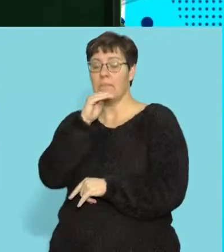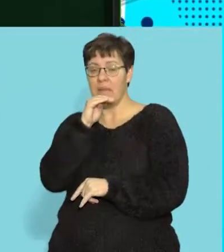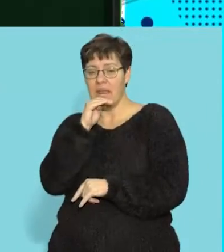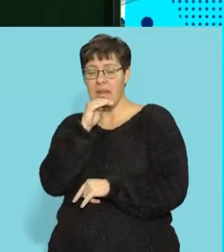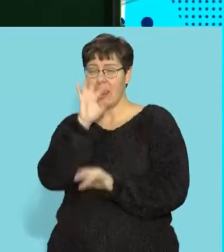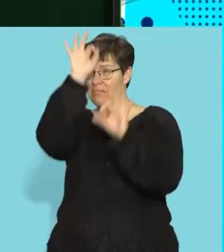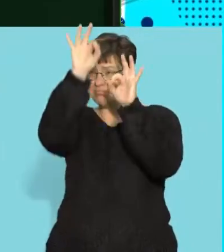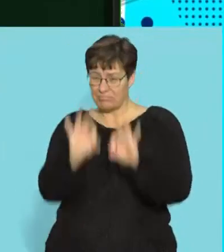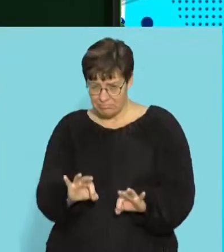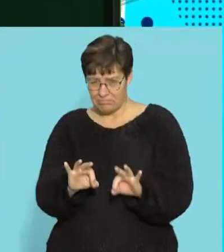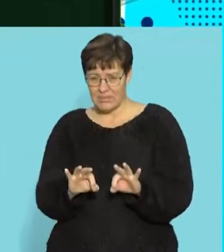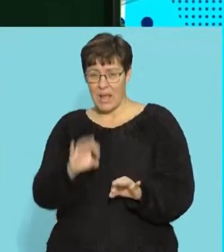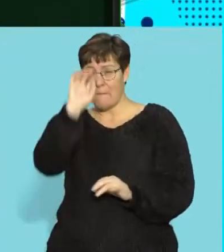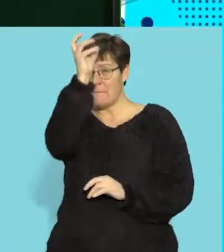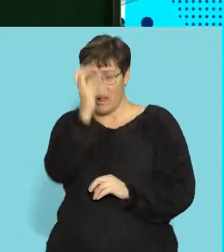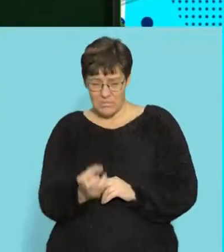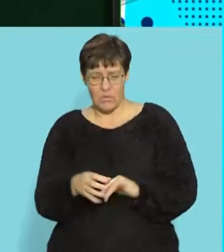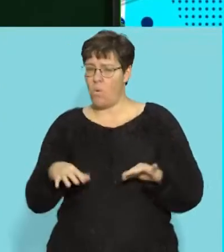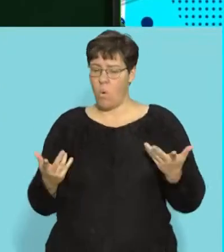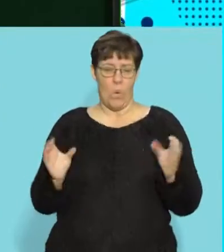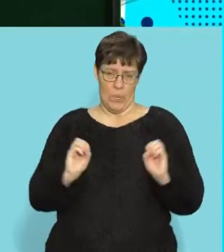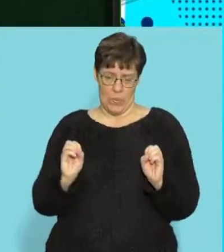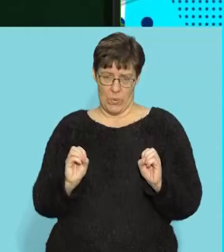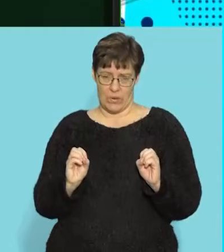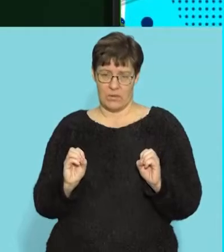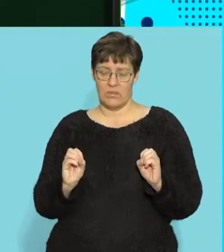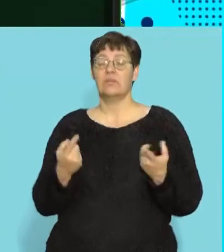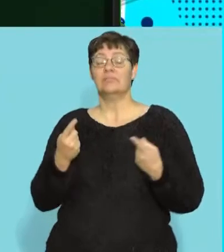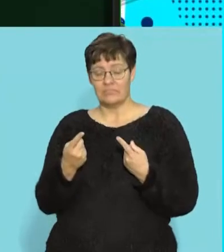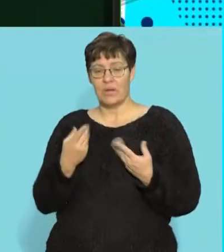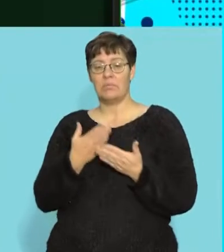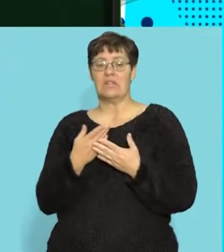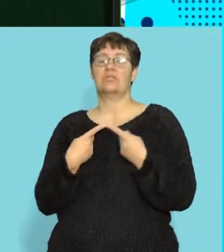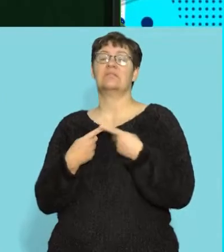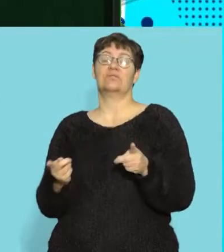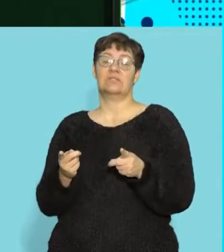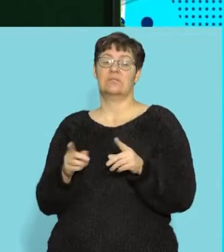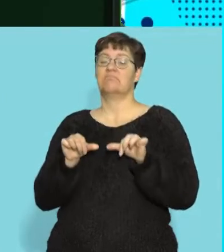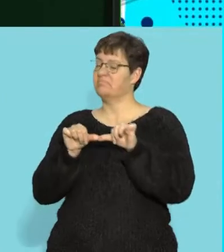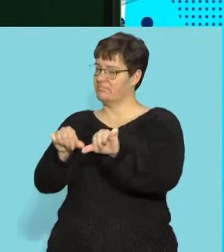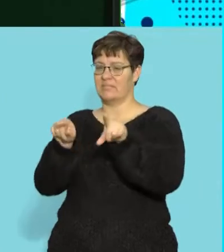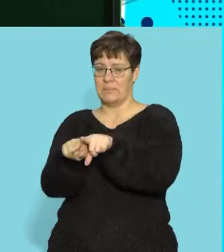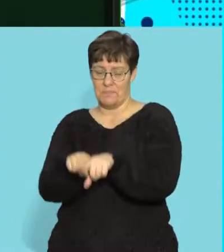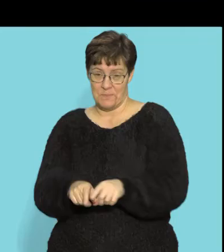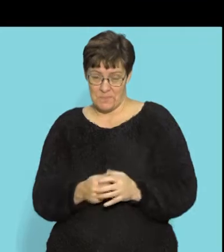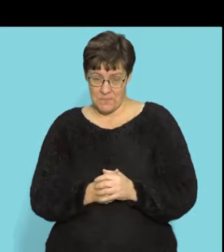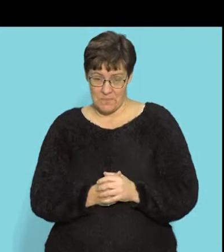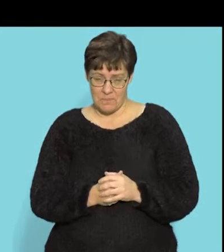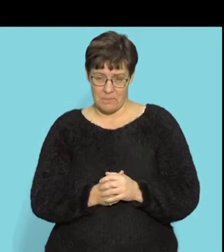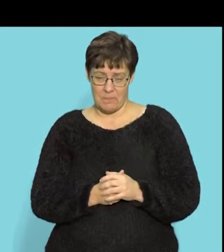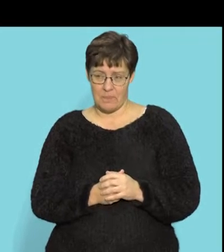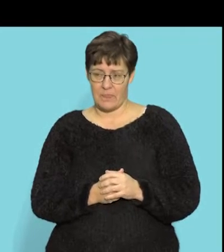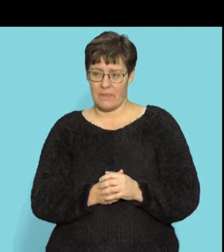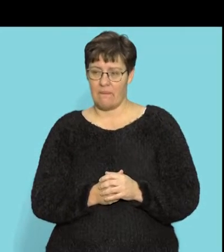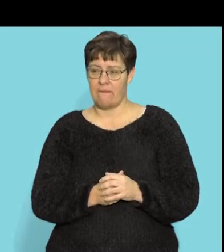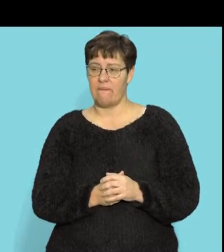the light bulbs are identical or not. In a parallel connection, potential difference remains constant. So that's a